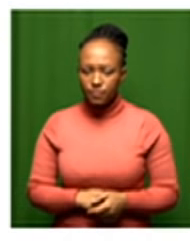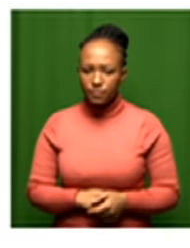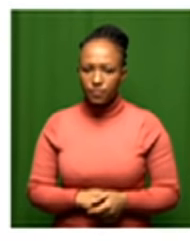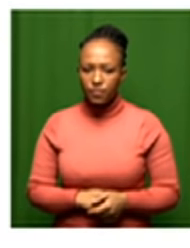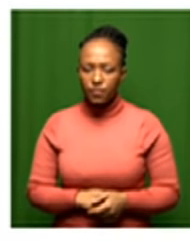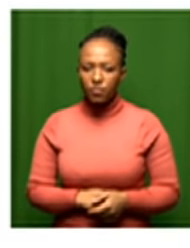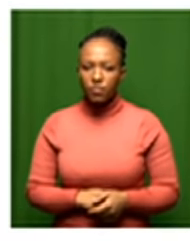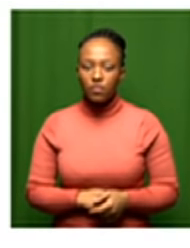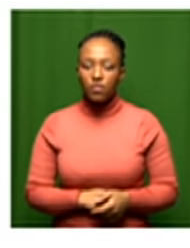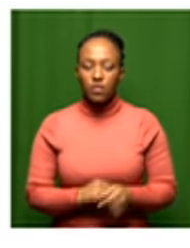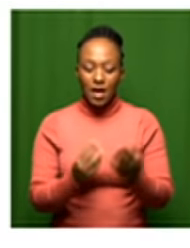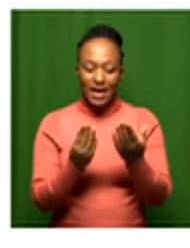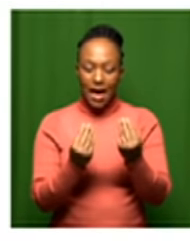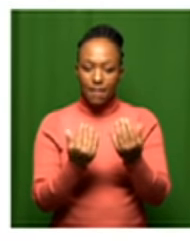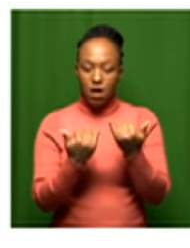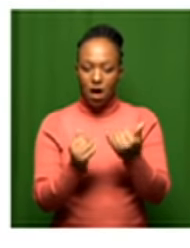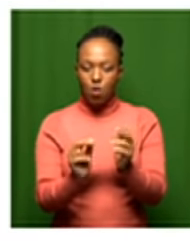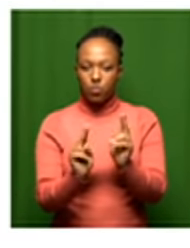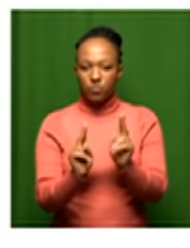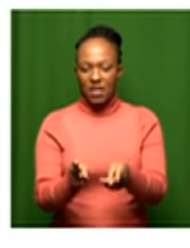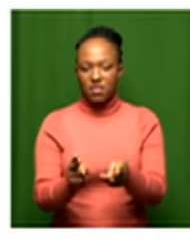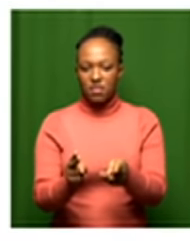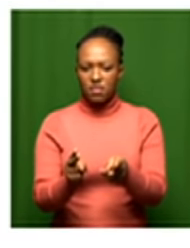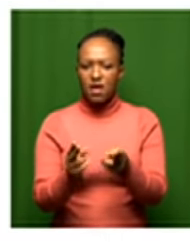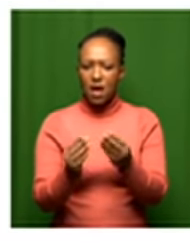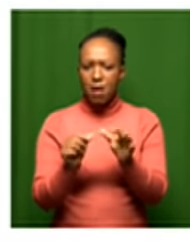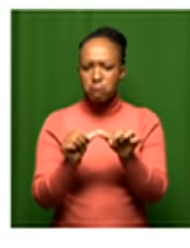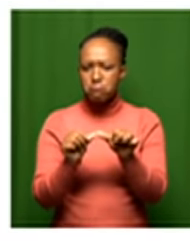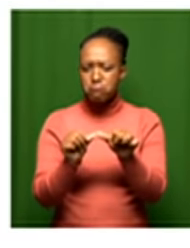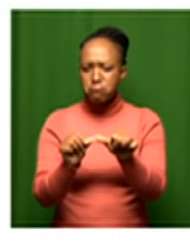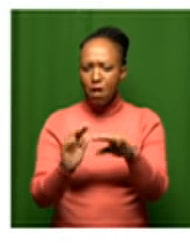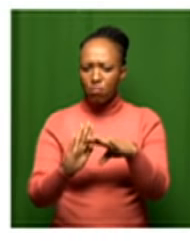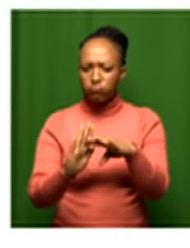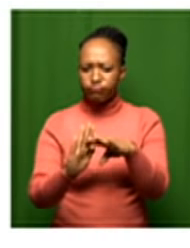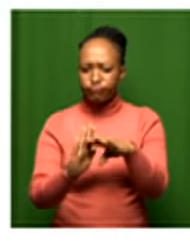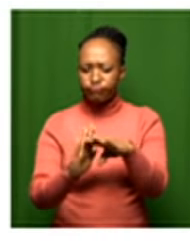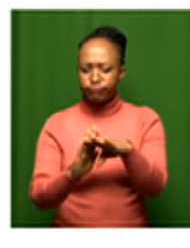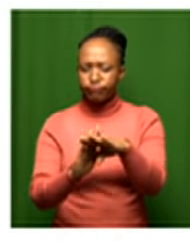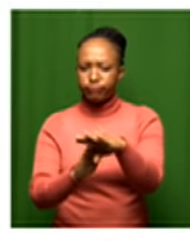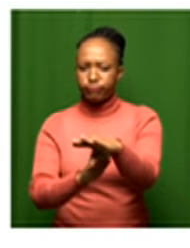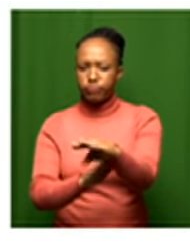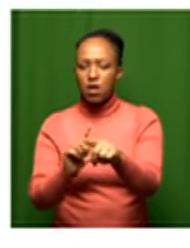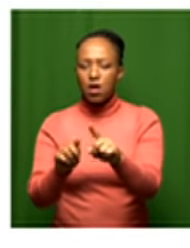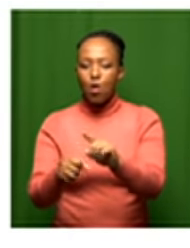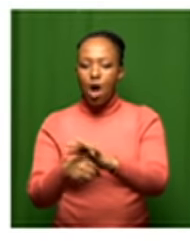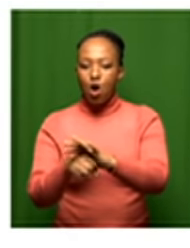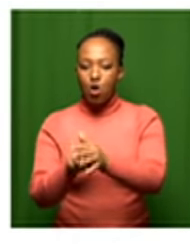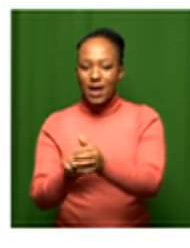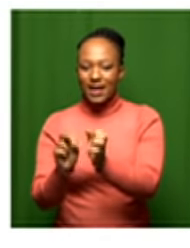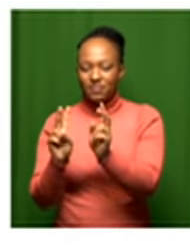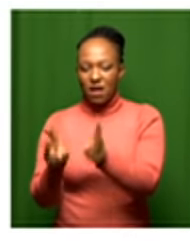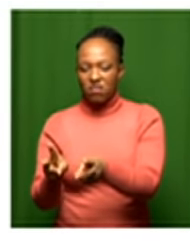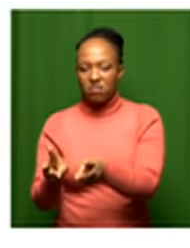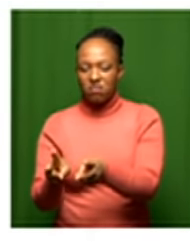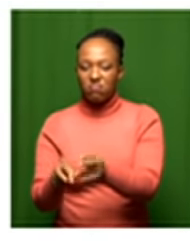At the moment, the number of deaths is fairly stable. This graph shows the reported COVID-19 deaths, and on